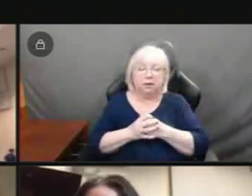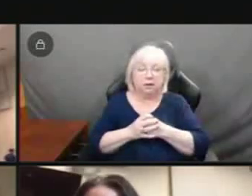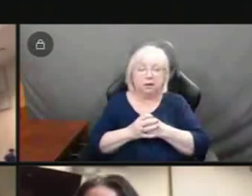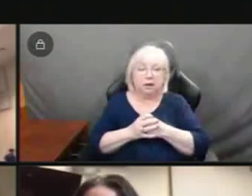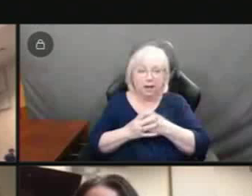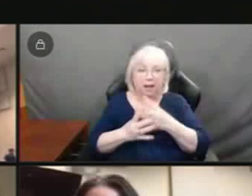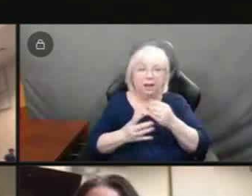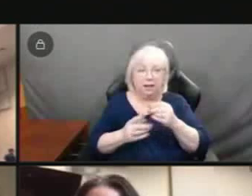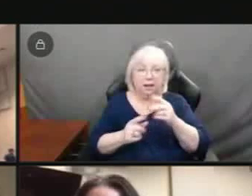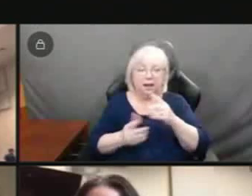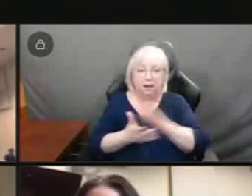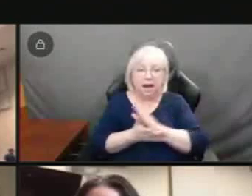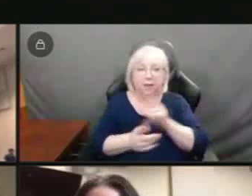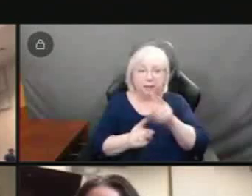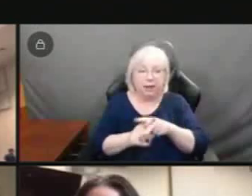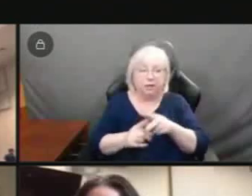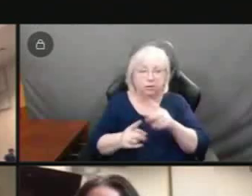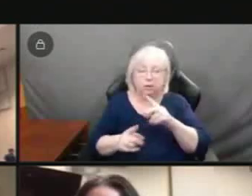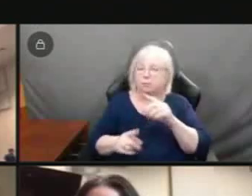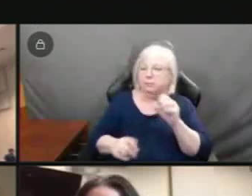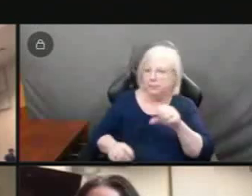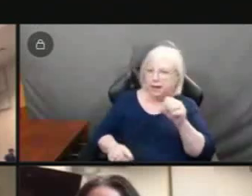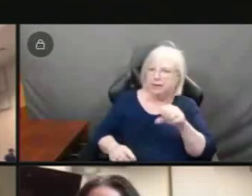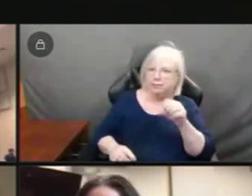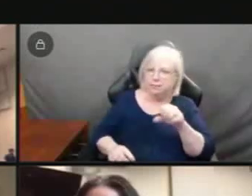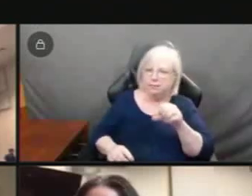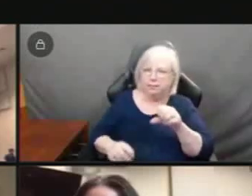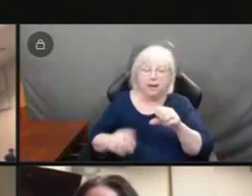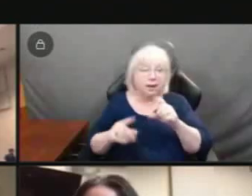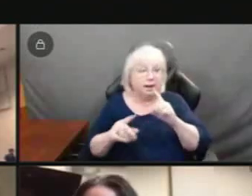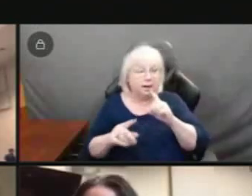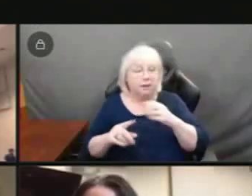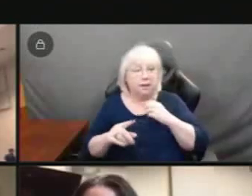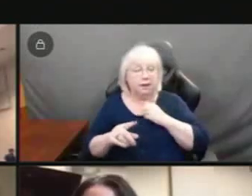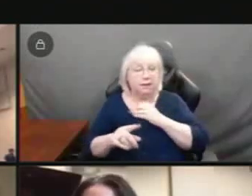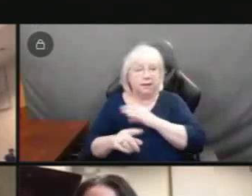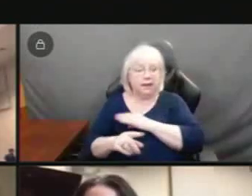application, Director Collins? Yes, they did. Did the staff